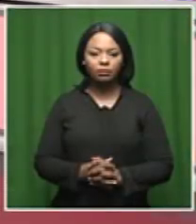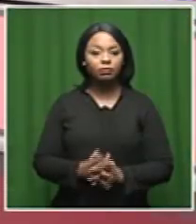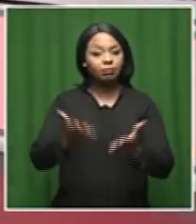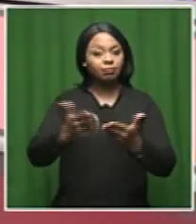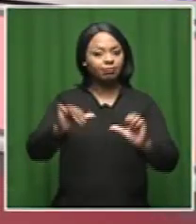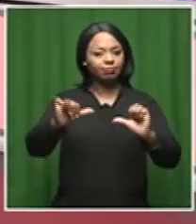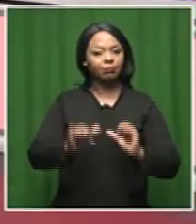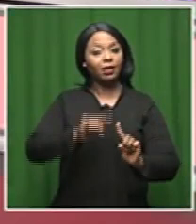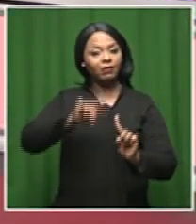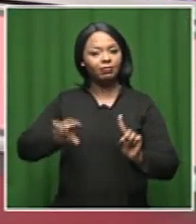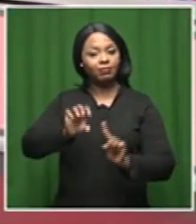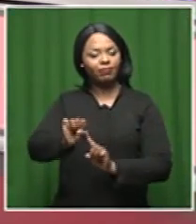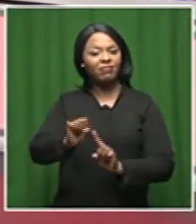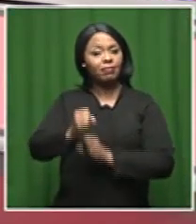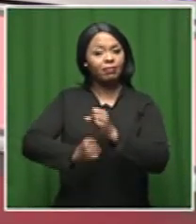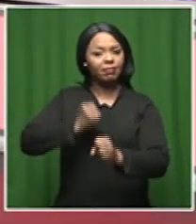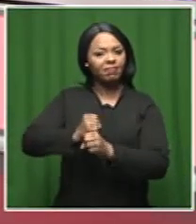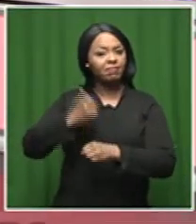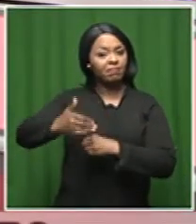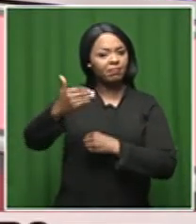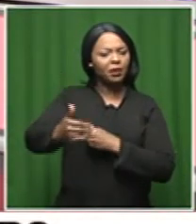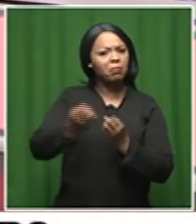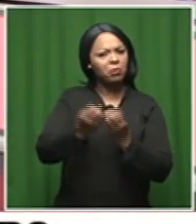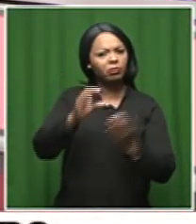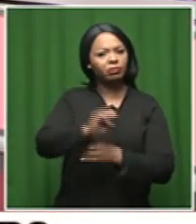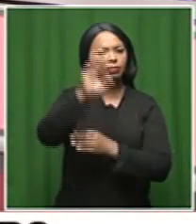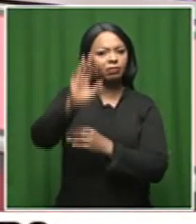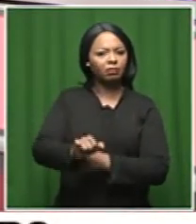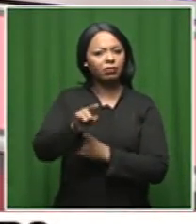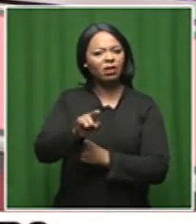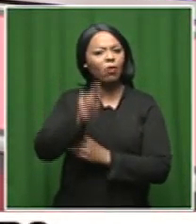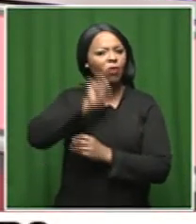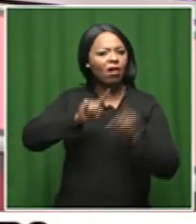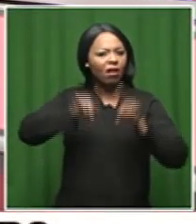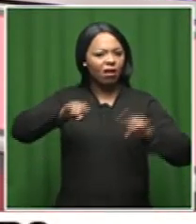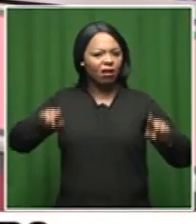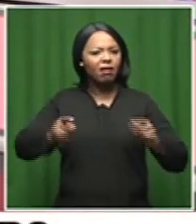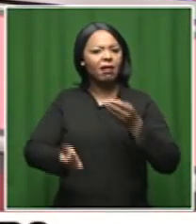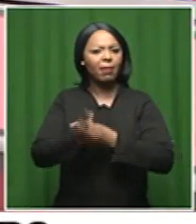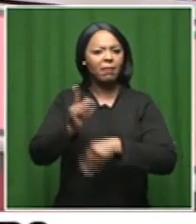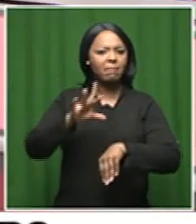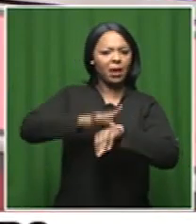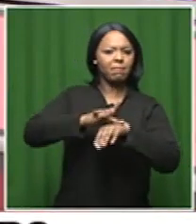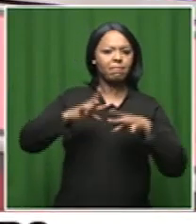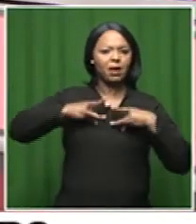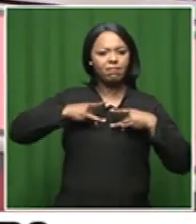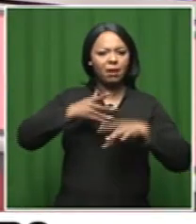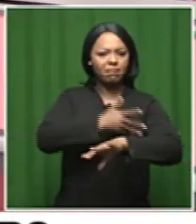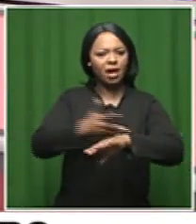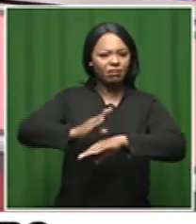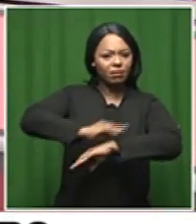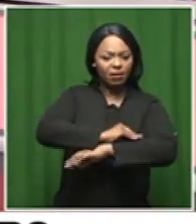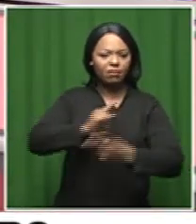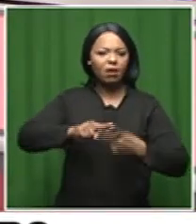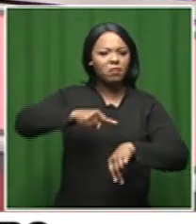Welcome back to Vital Signs. Now, every year, thousands of South Africans of all ages and races are diagnosed with diseases such as leukemia, bone marrow